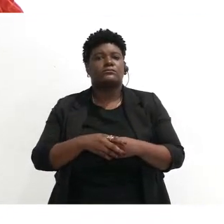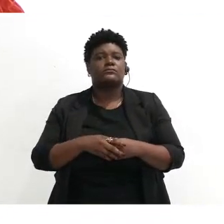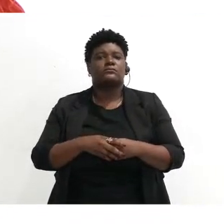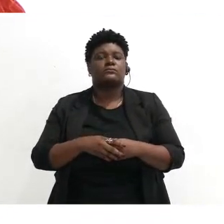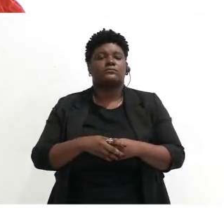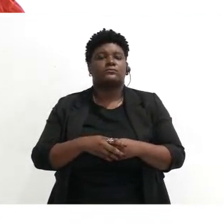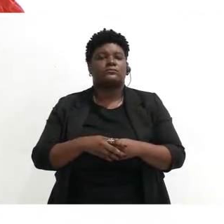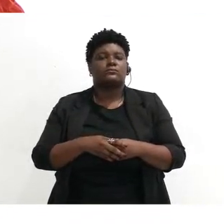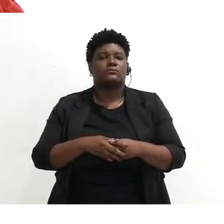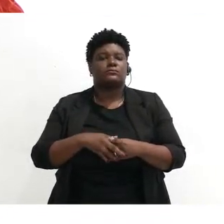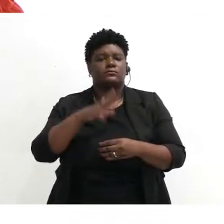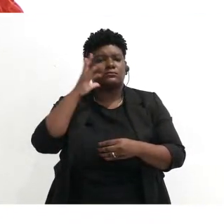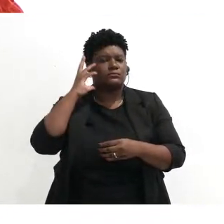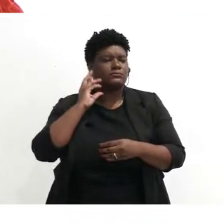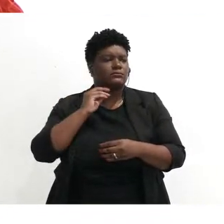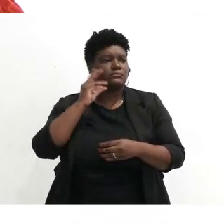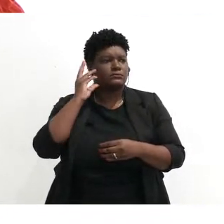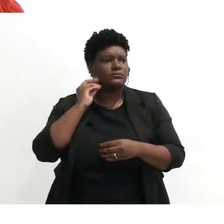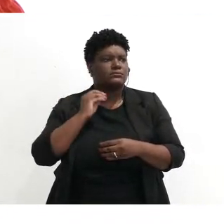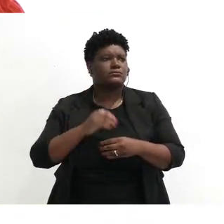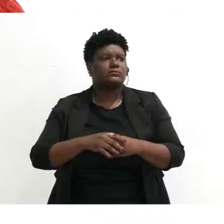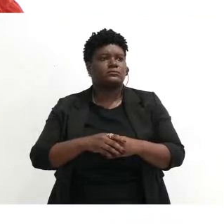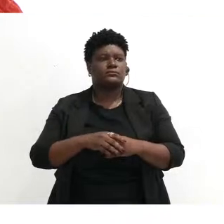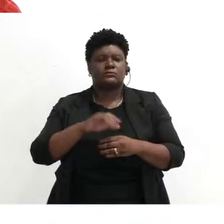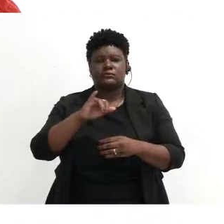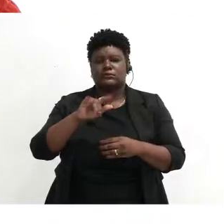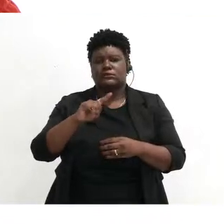every item on here, but